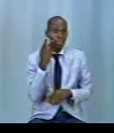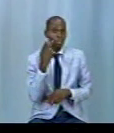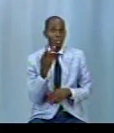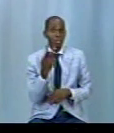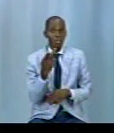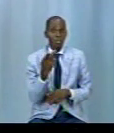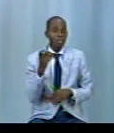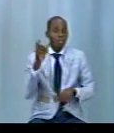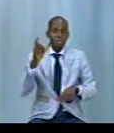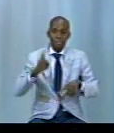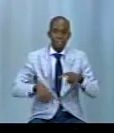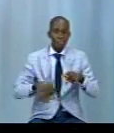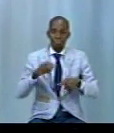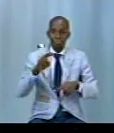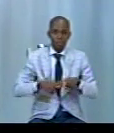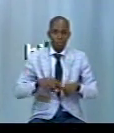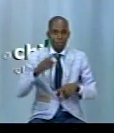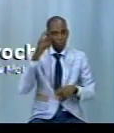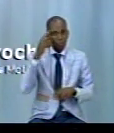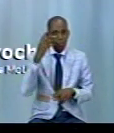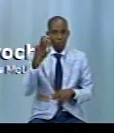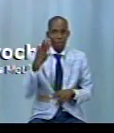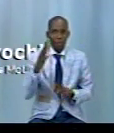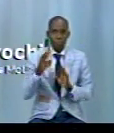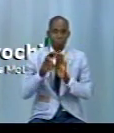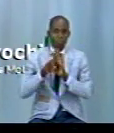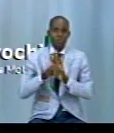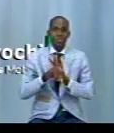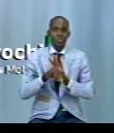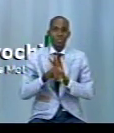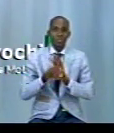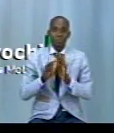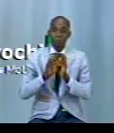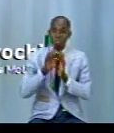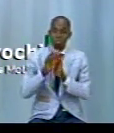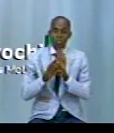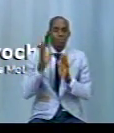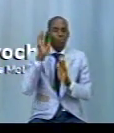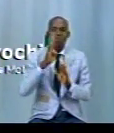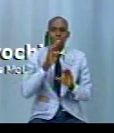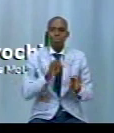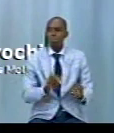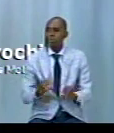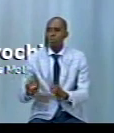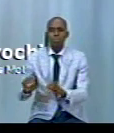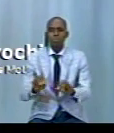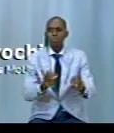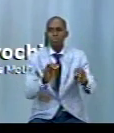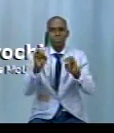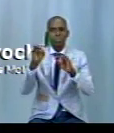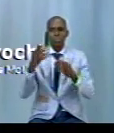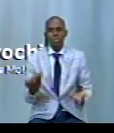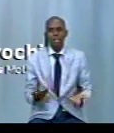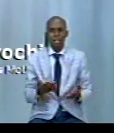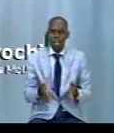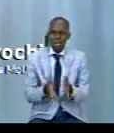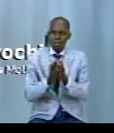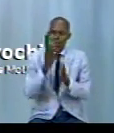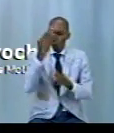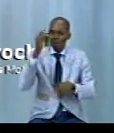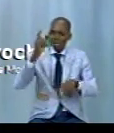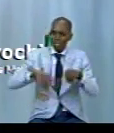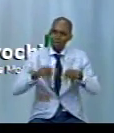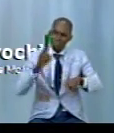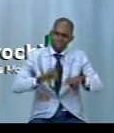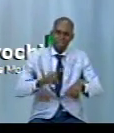5 minutes. That's how he'd be going round and round and round. And when I asked him, why can't you sit quiet? He said, that thing doesn't